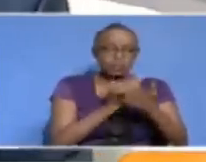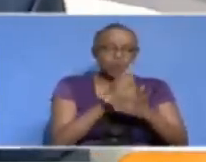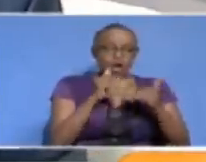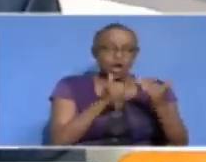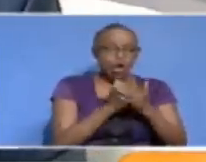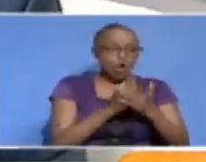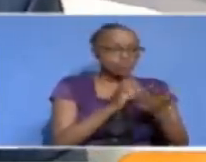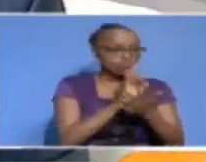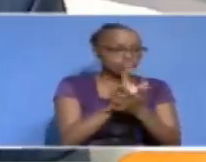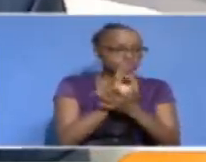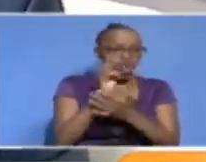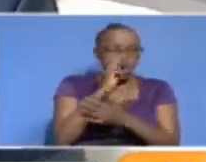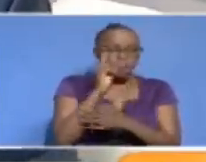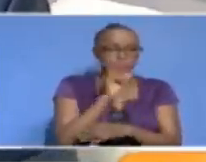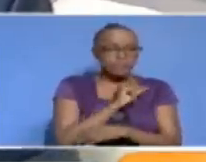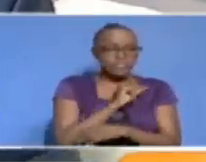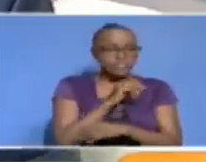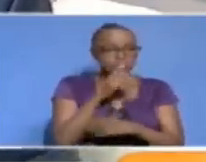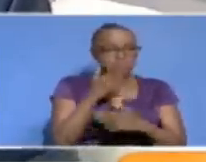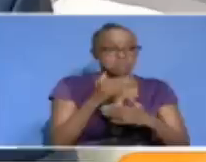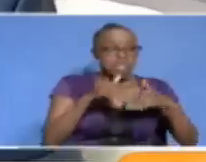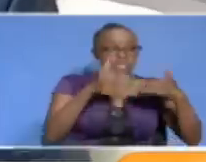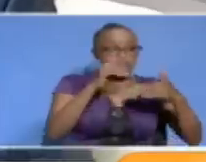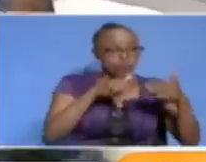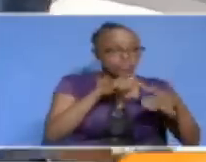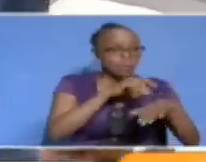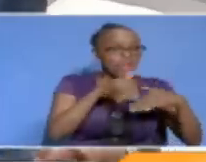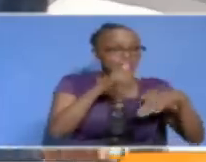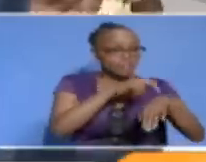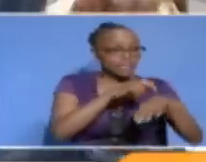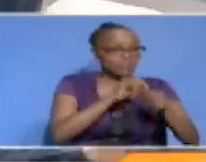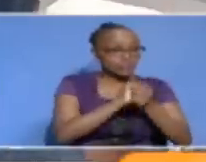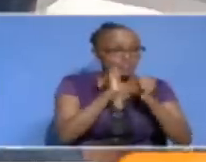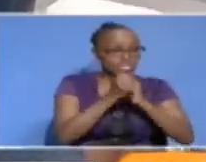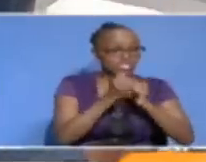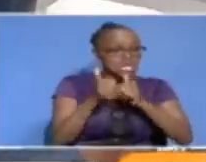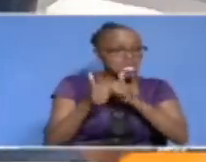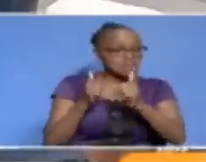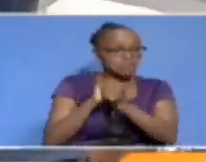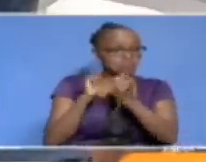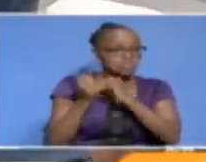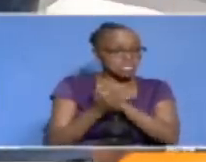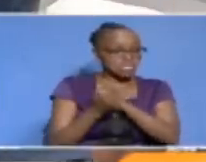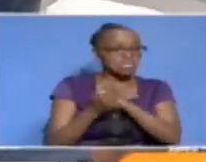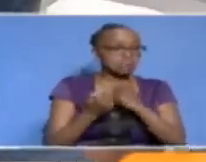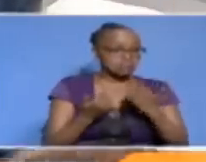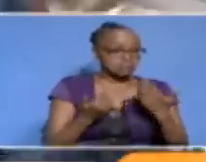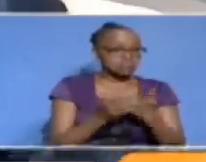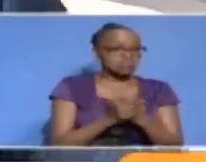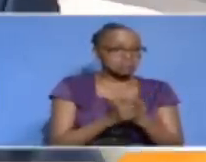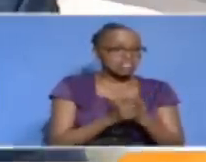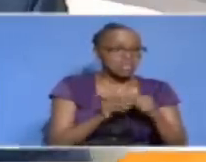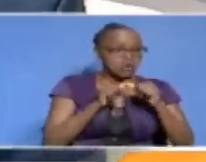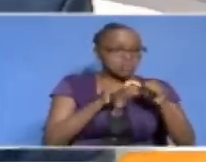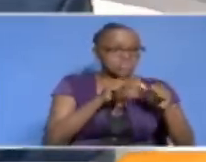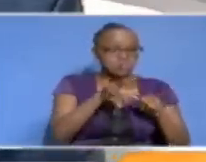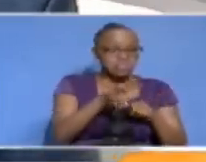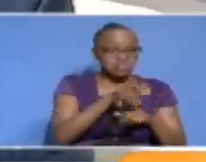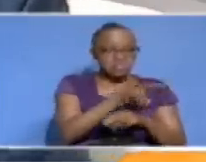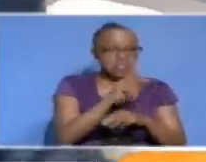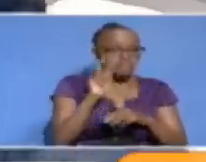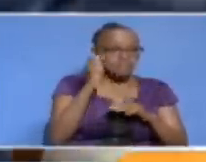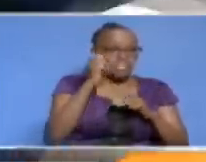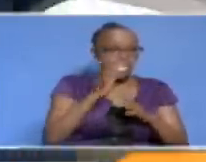home. I gave them time, change. They refused to change. They waliendelea kuibia wa